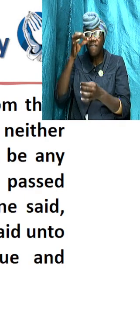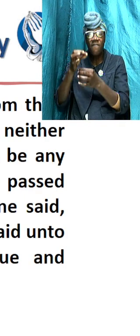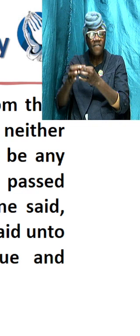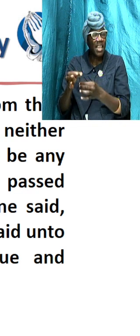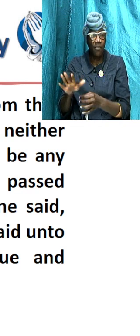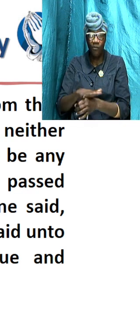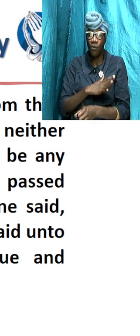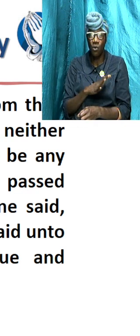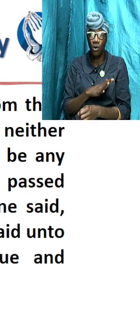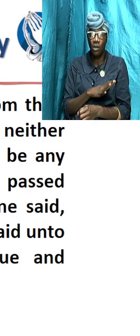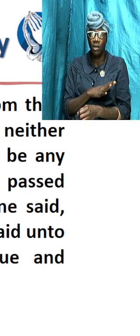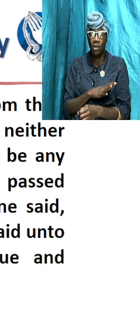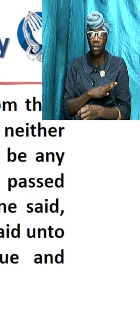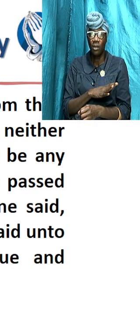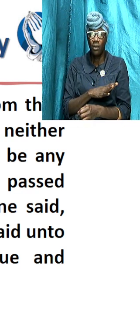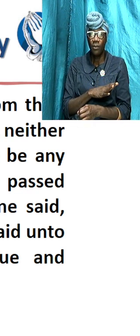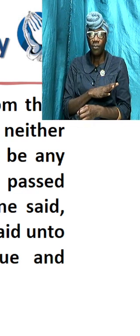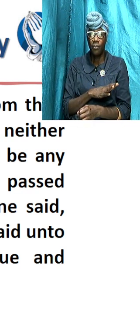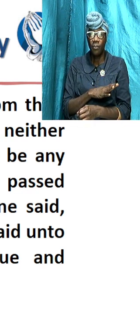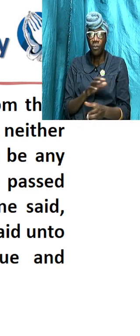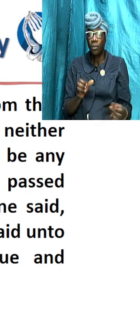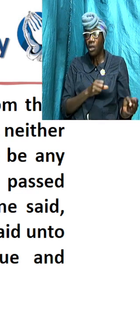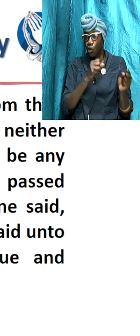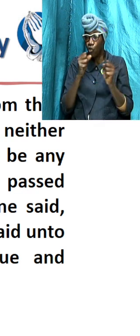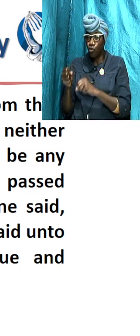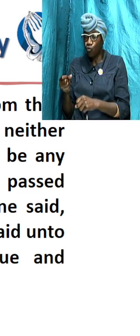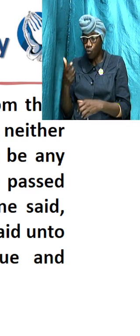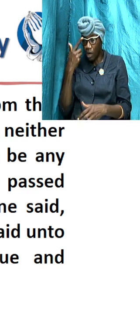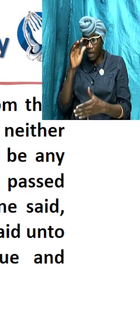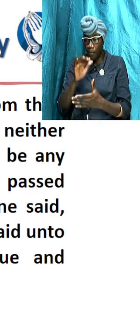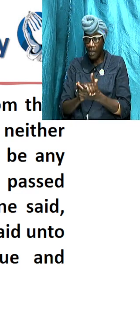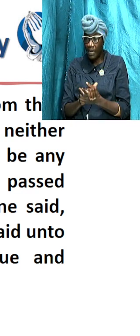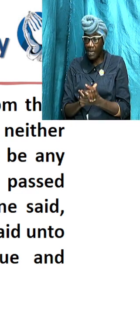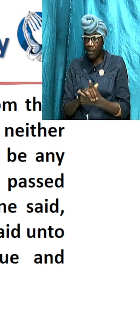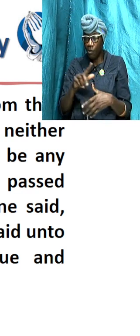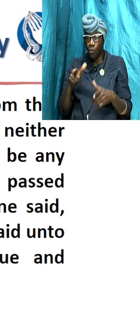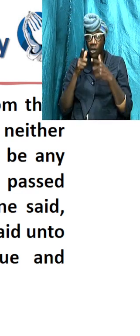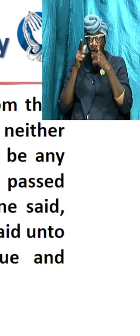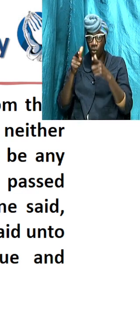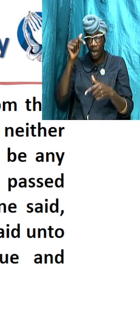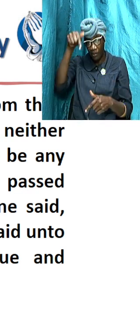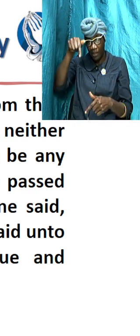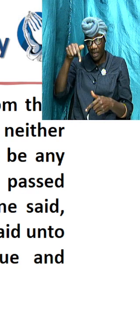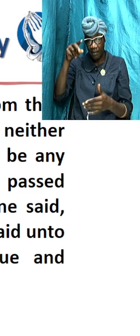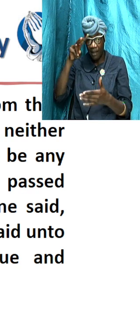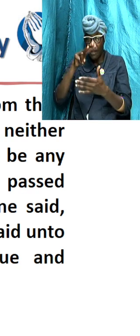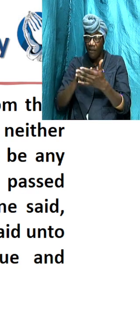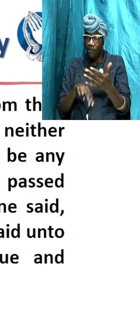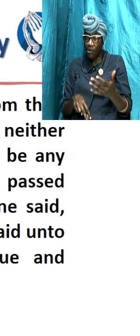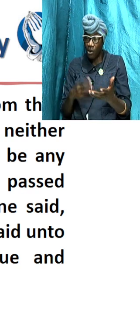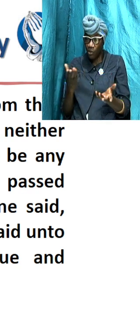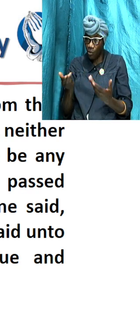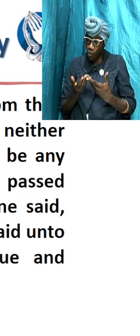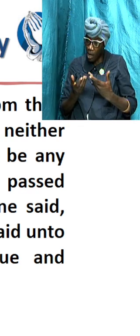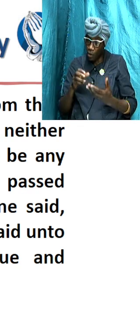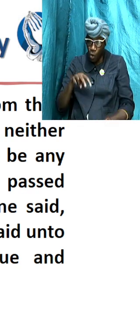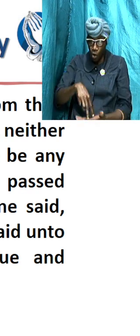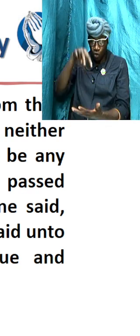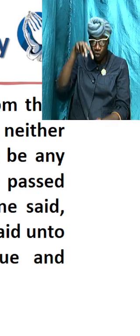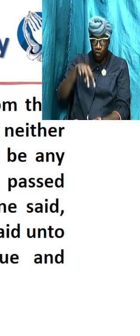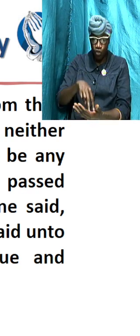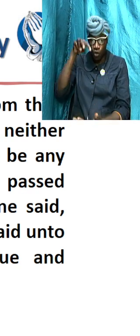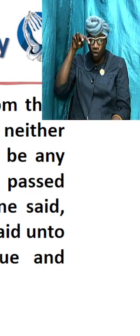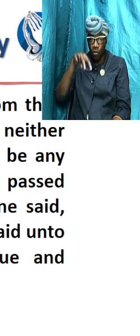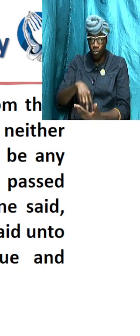Amen. Praise God. I strongly believe that when you look at this particular verse, it should make you want to jump for joy. I